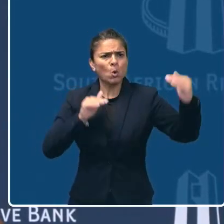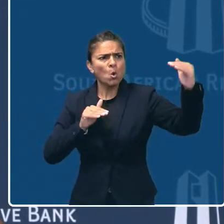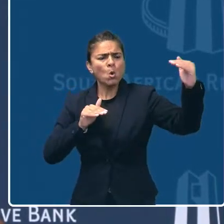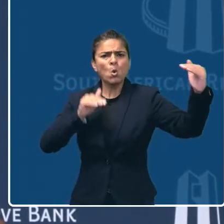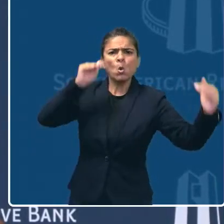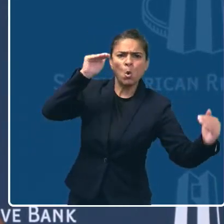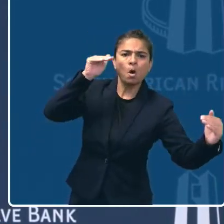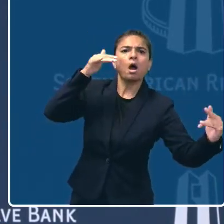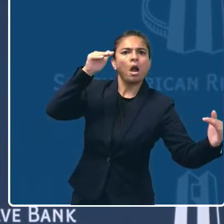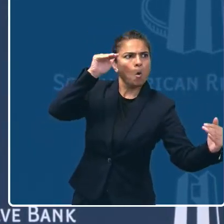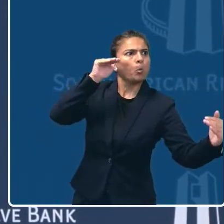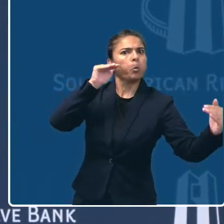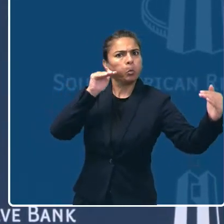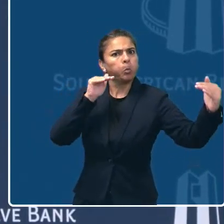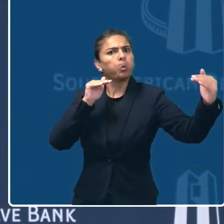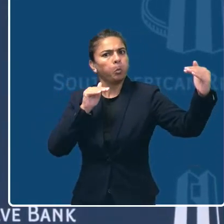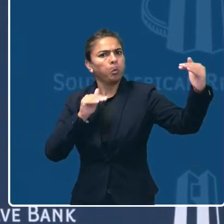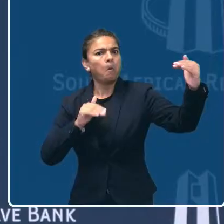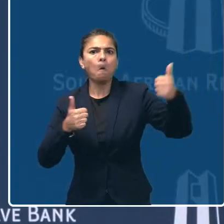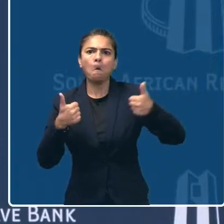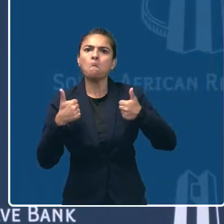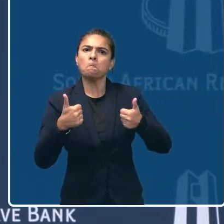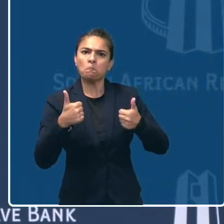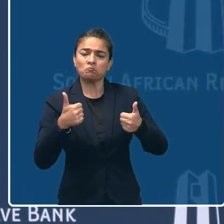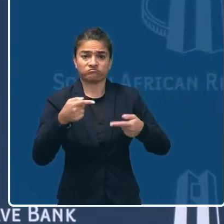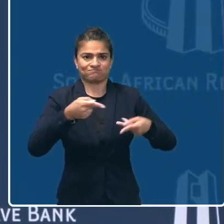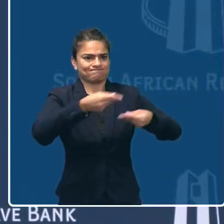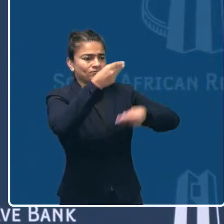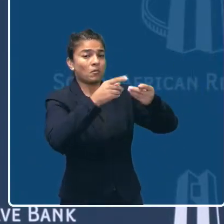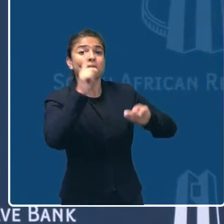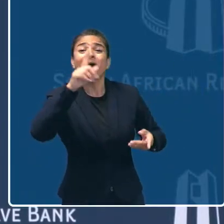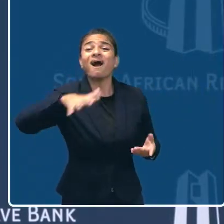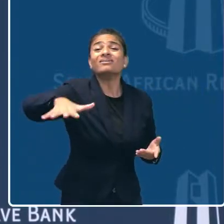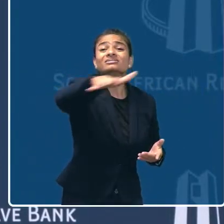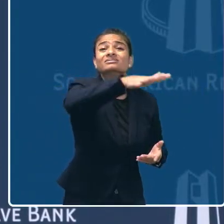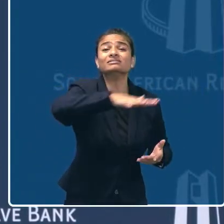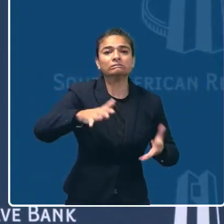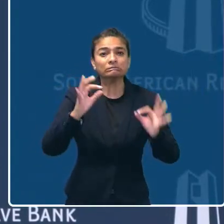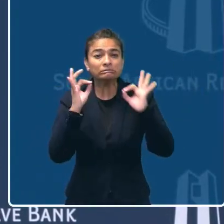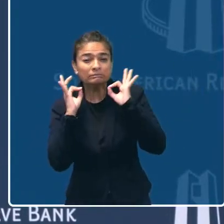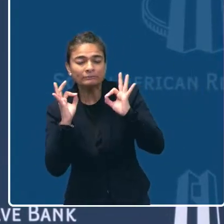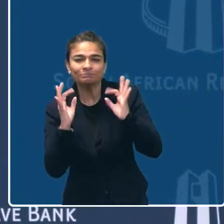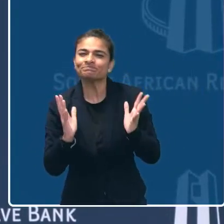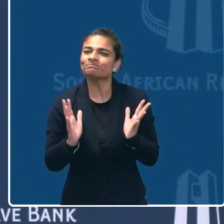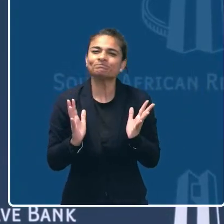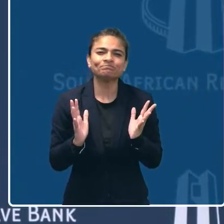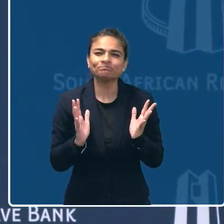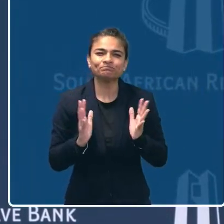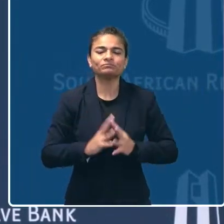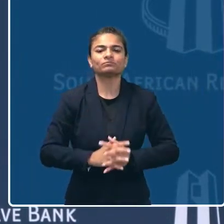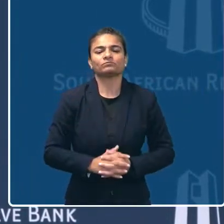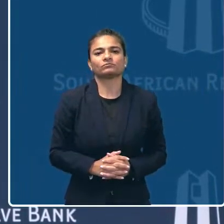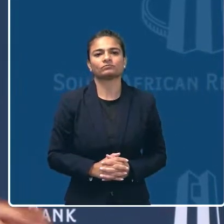in March, even if the global environment remains uncertain.